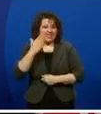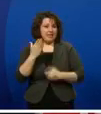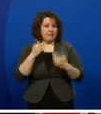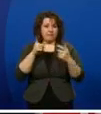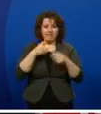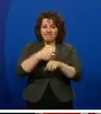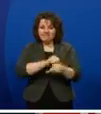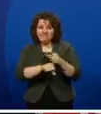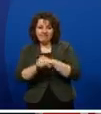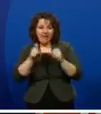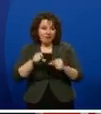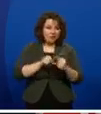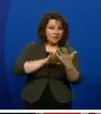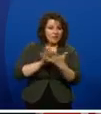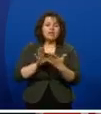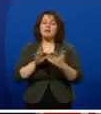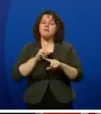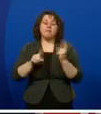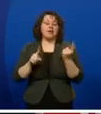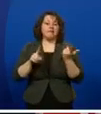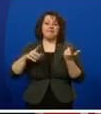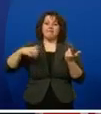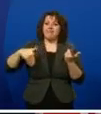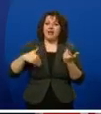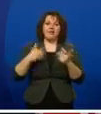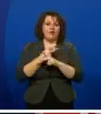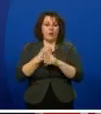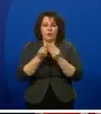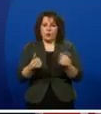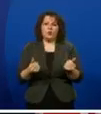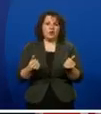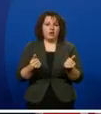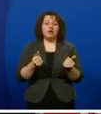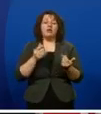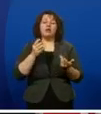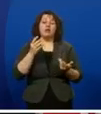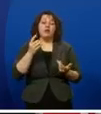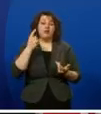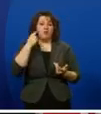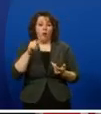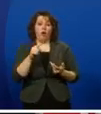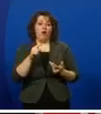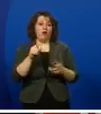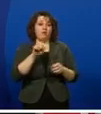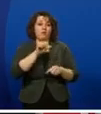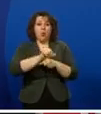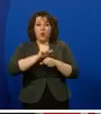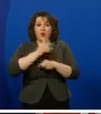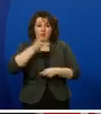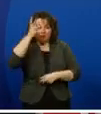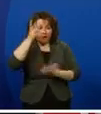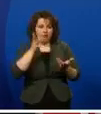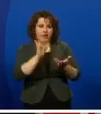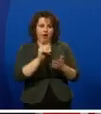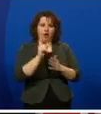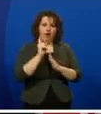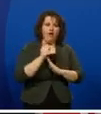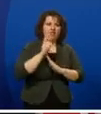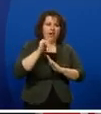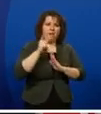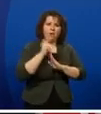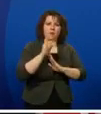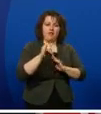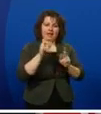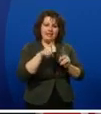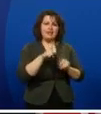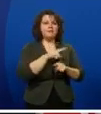to come up with the solutions that not only resolve the immediate needs of working parents, but it creates a long-term sustainable